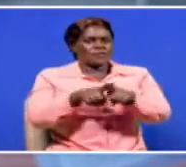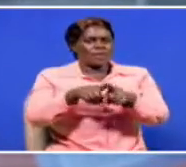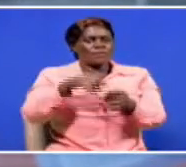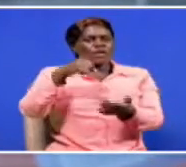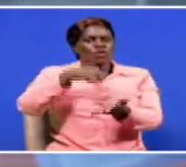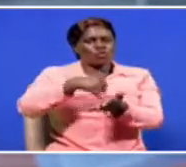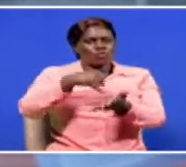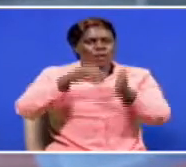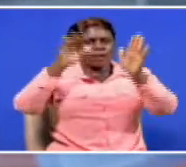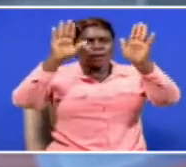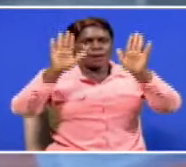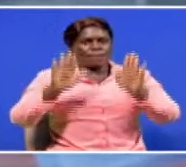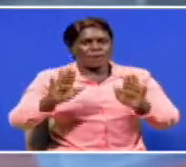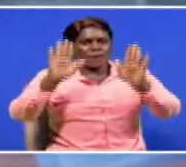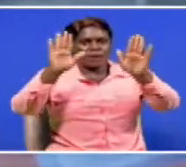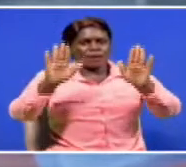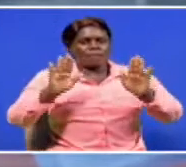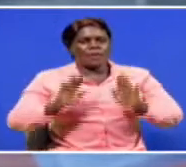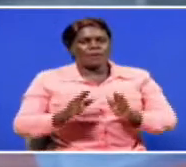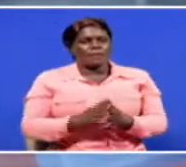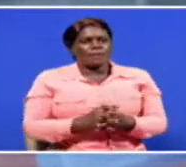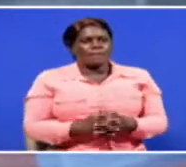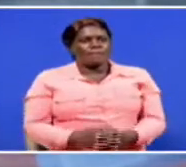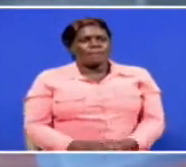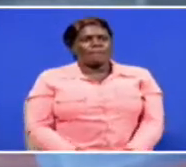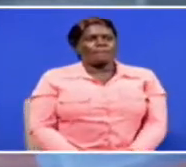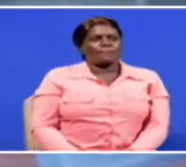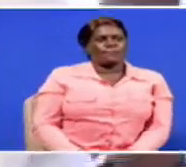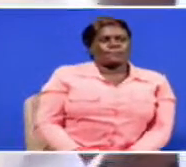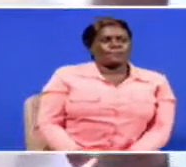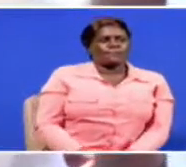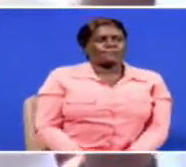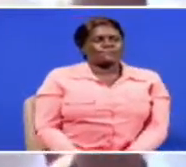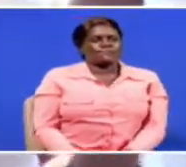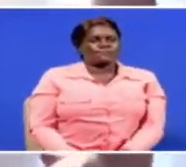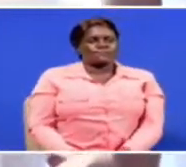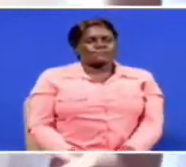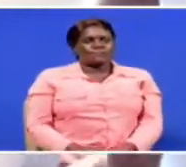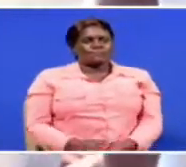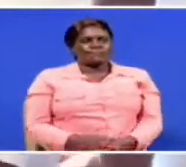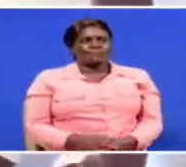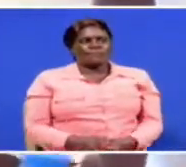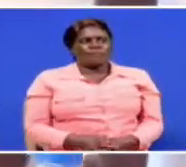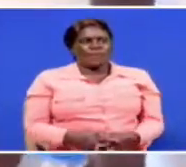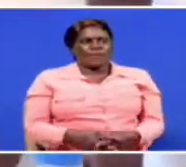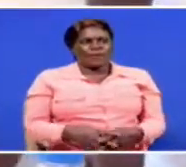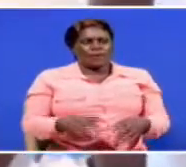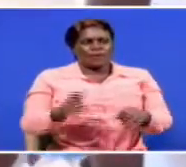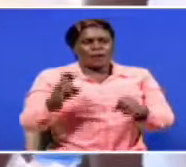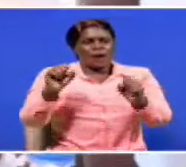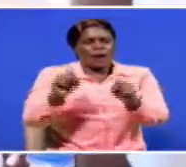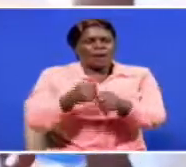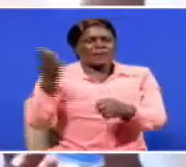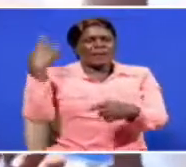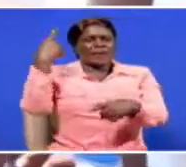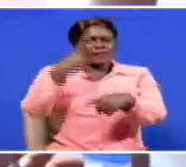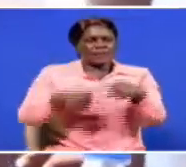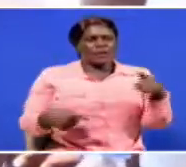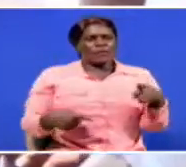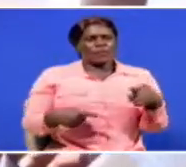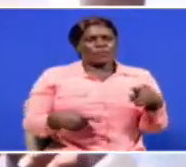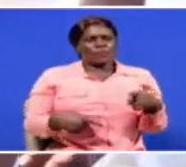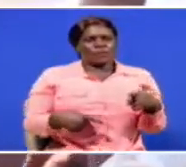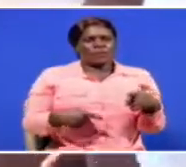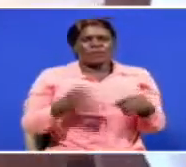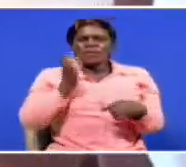in the campaign, as Bramwabwiri reports. Following a mapping exercise conducted last year,